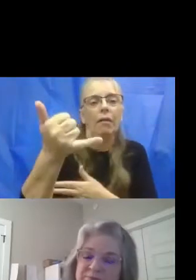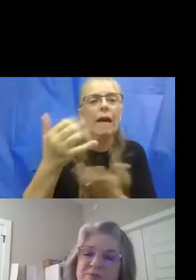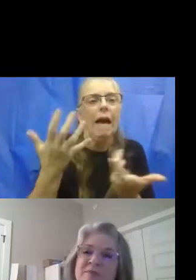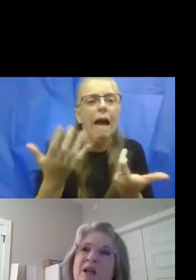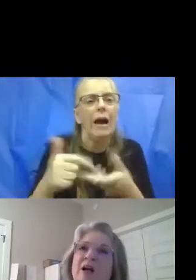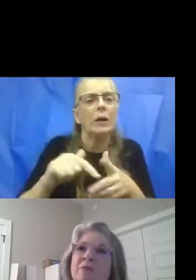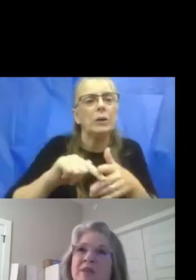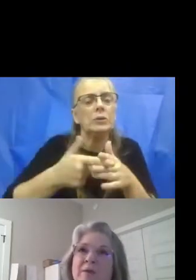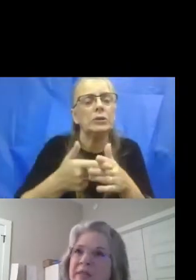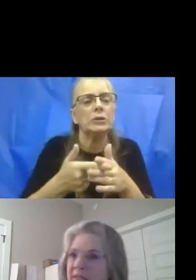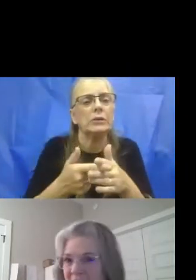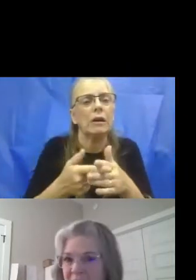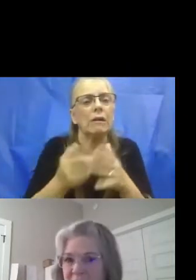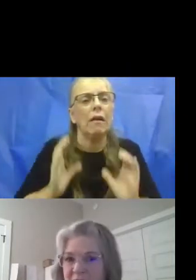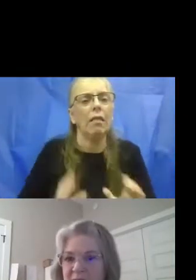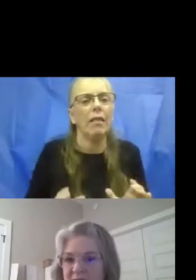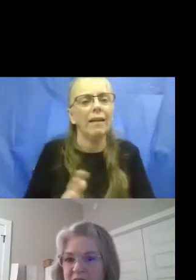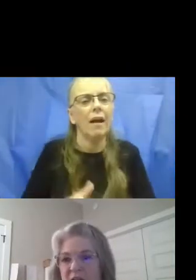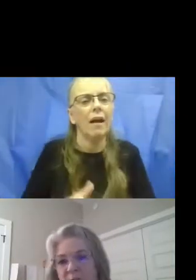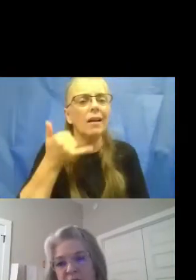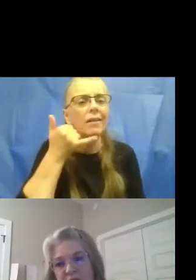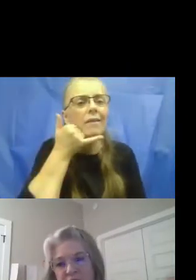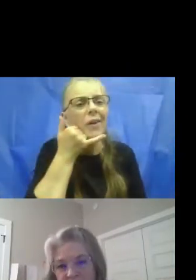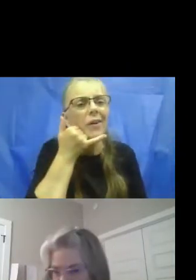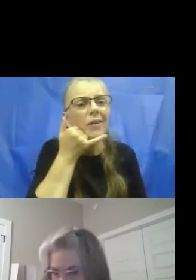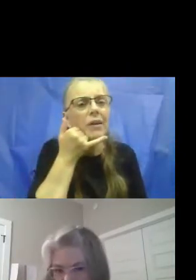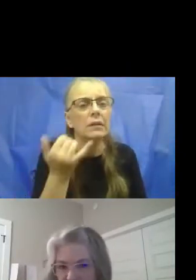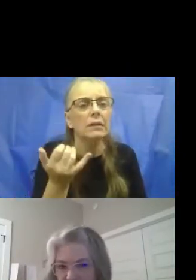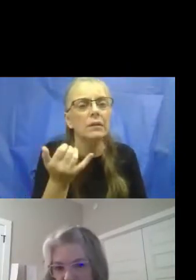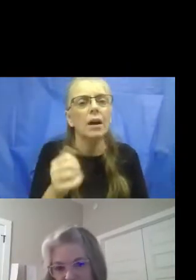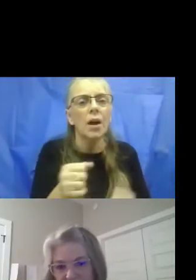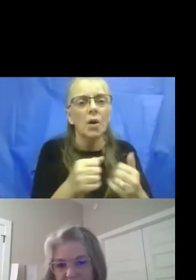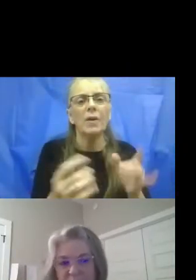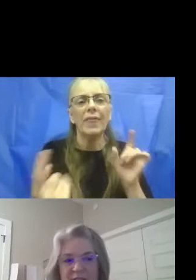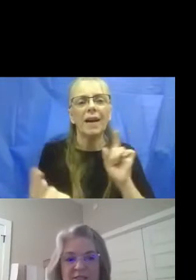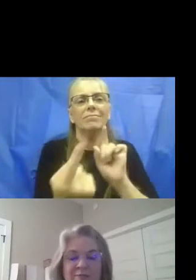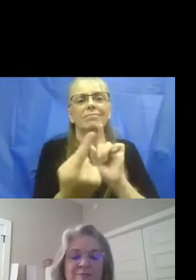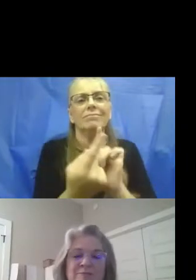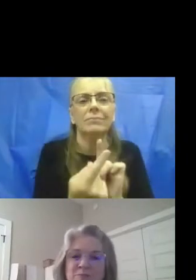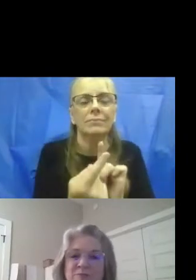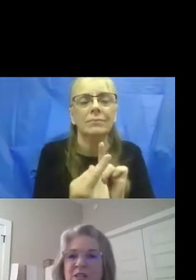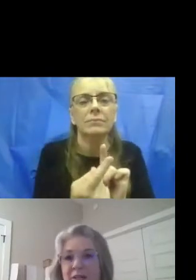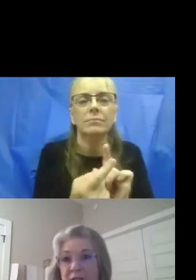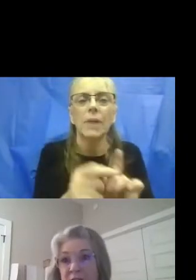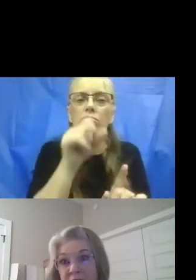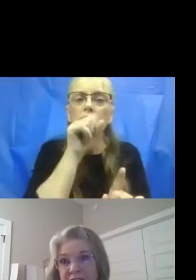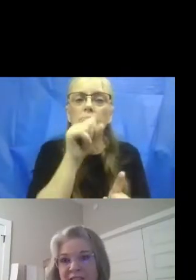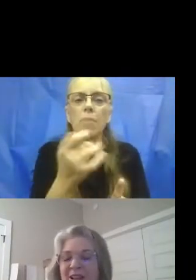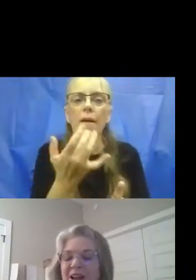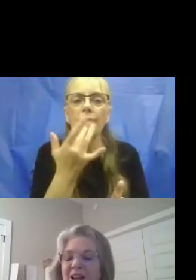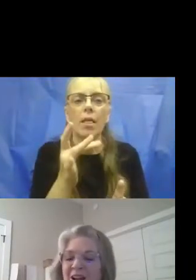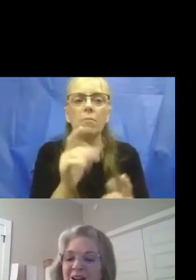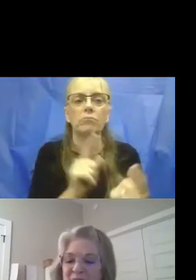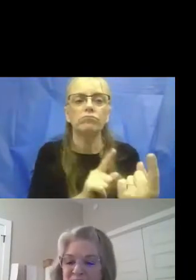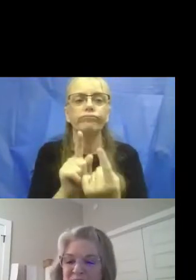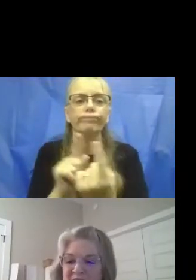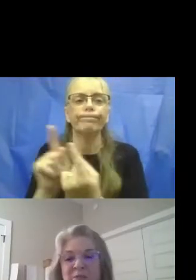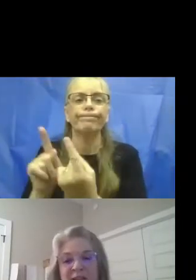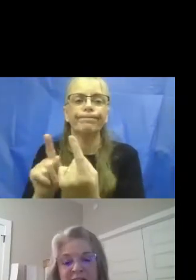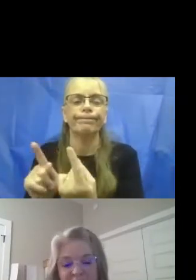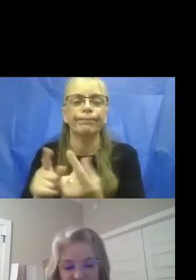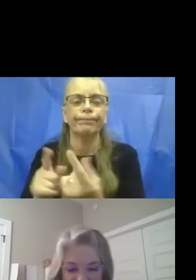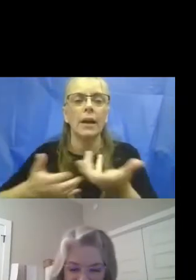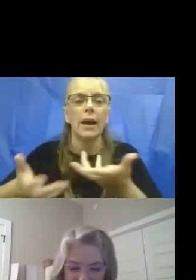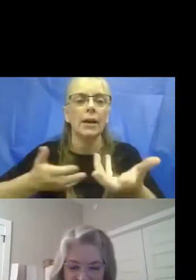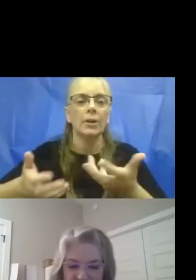phone without meeting them. I'm very much a one-to-one in-person kind of nurse.